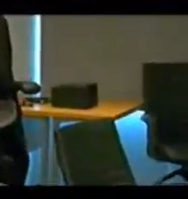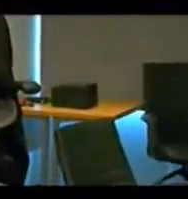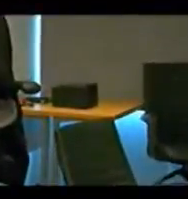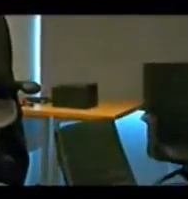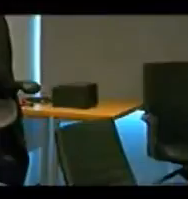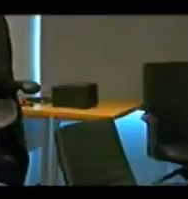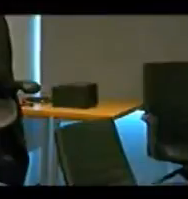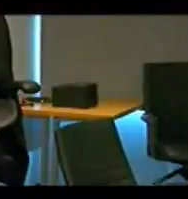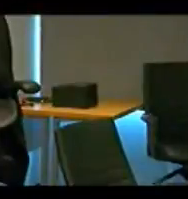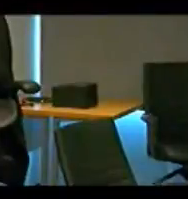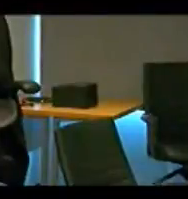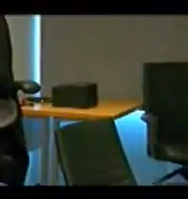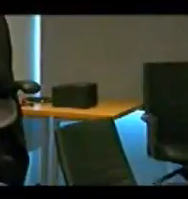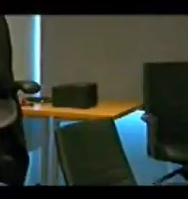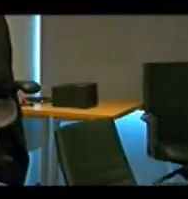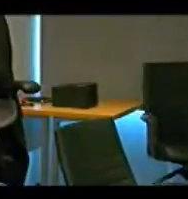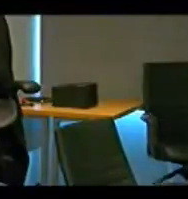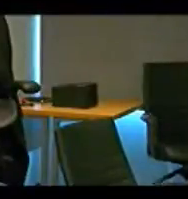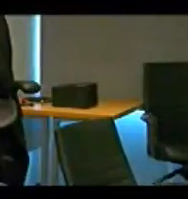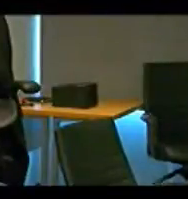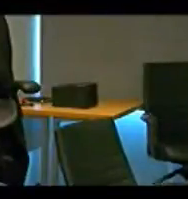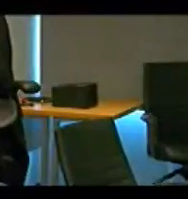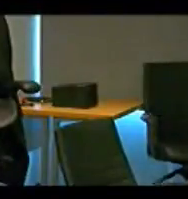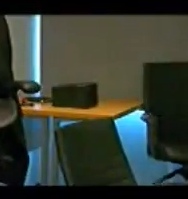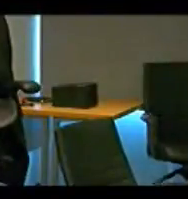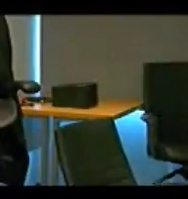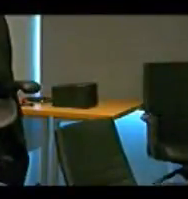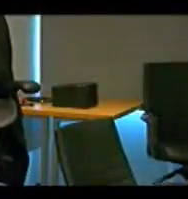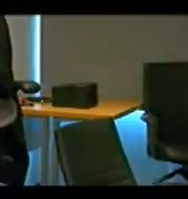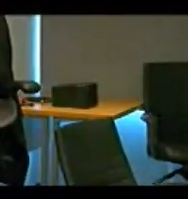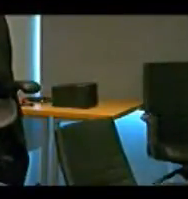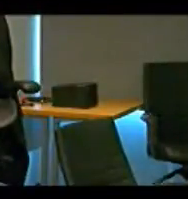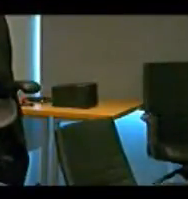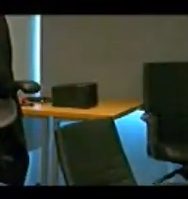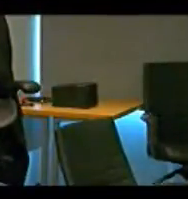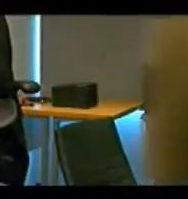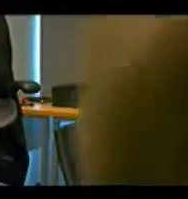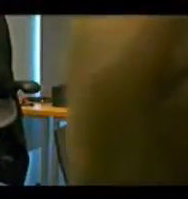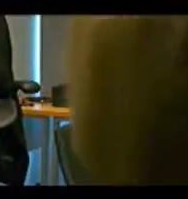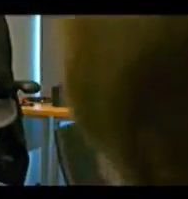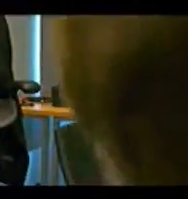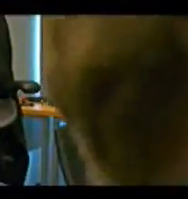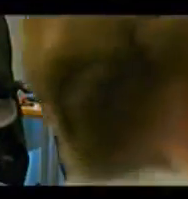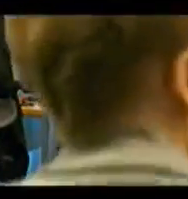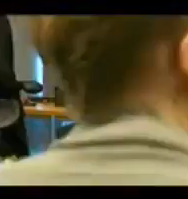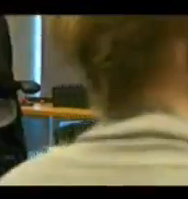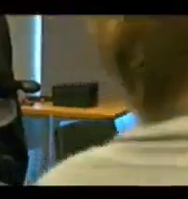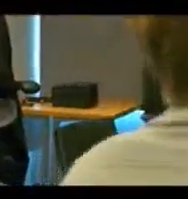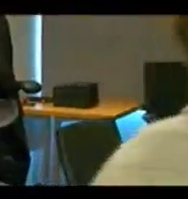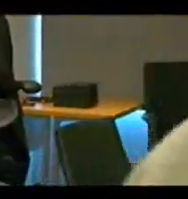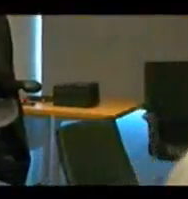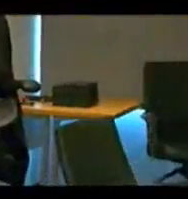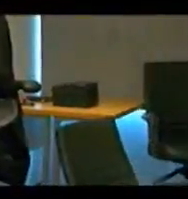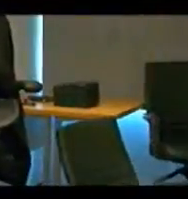You know it's open flag, but is the optimal level of proportionality so that we